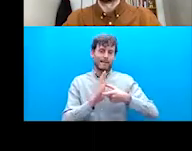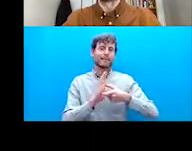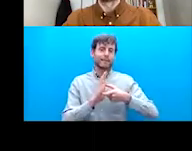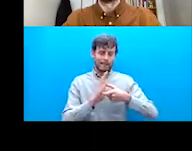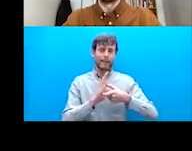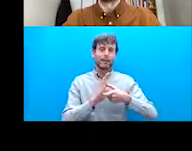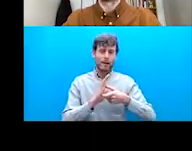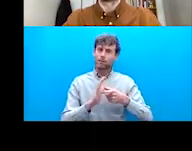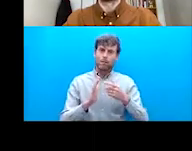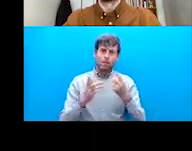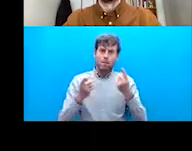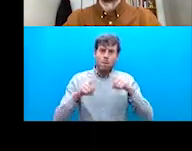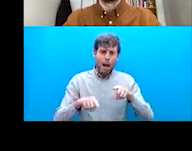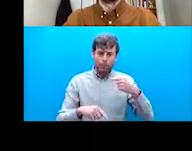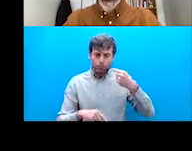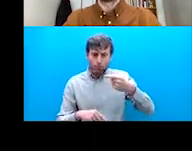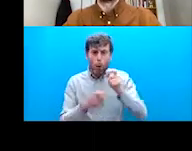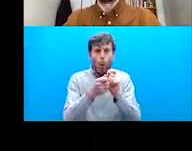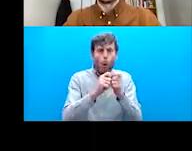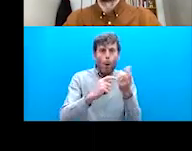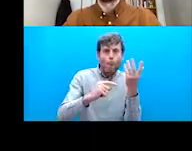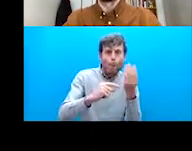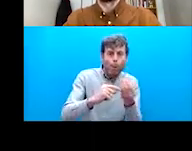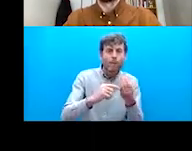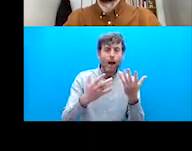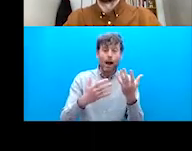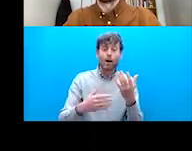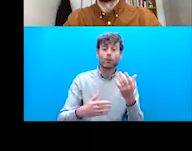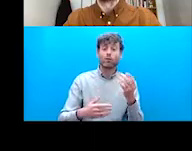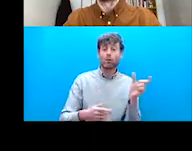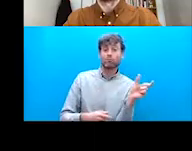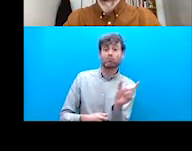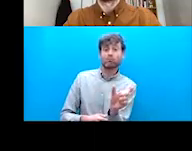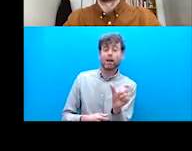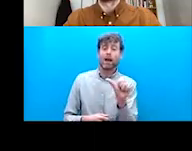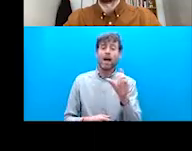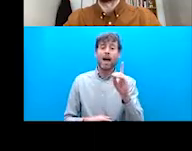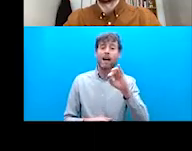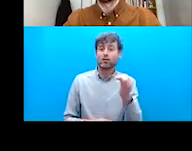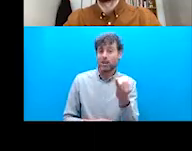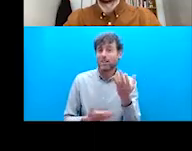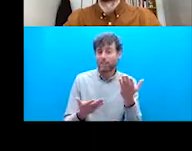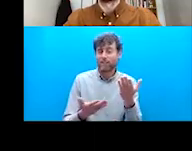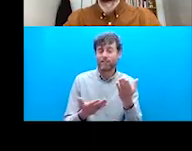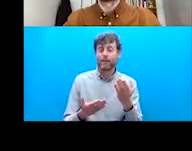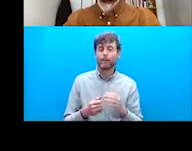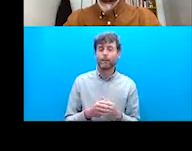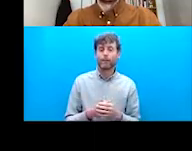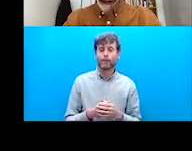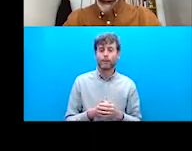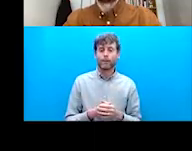modifiers and modified elements, such as an adjective and a noun, like brokete Musik. For example, a join instead of